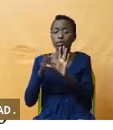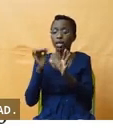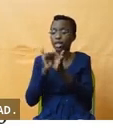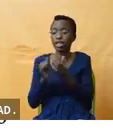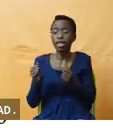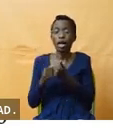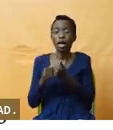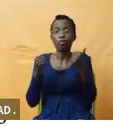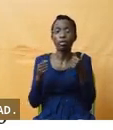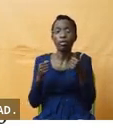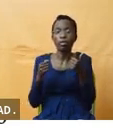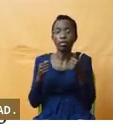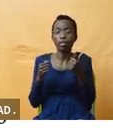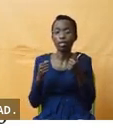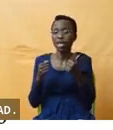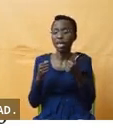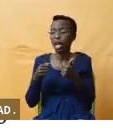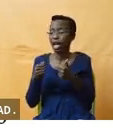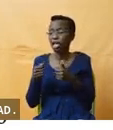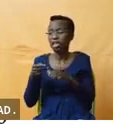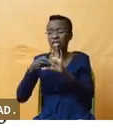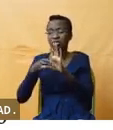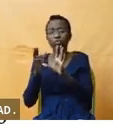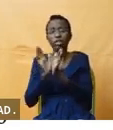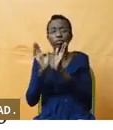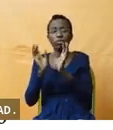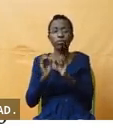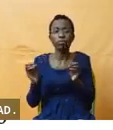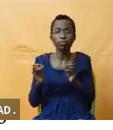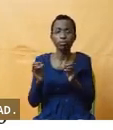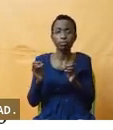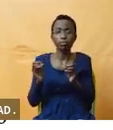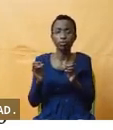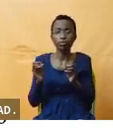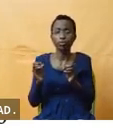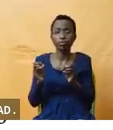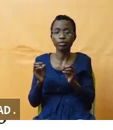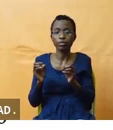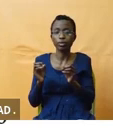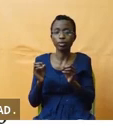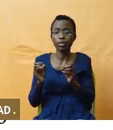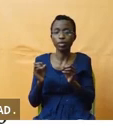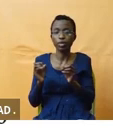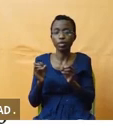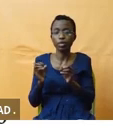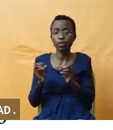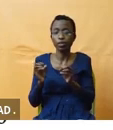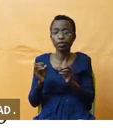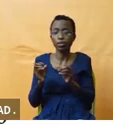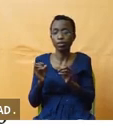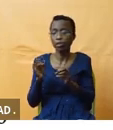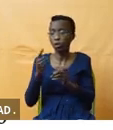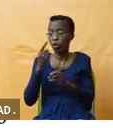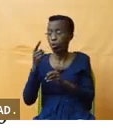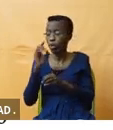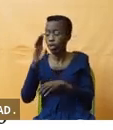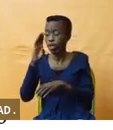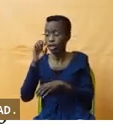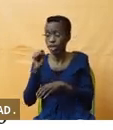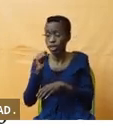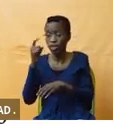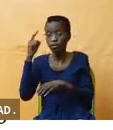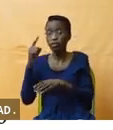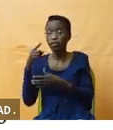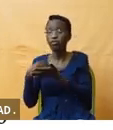or none at all that happens at that stage. It's left at the prerogatory of the cabinet minister. So for you, just